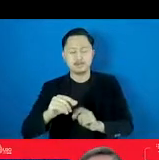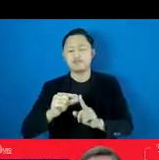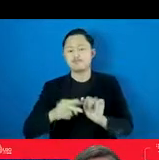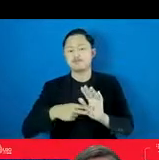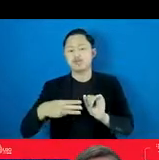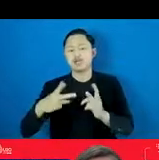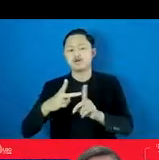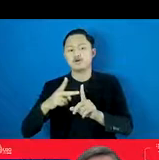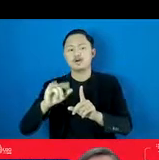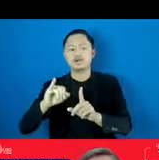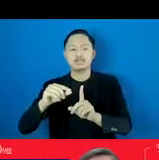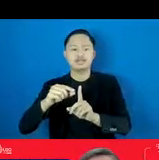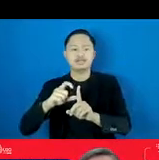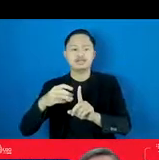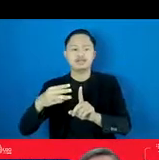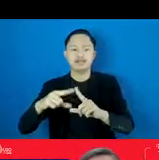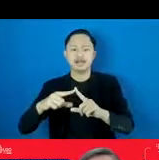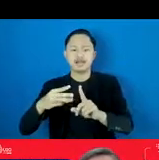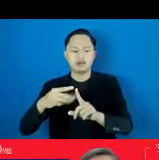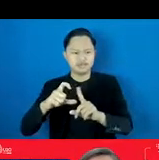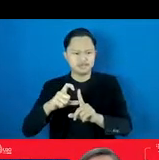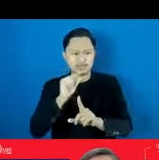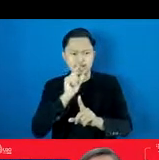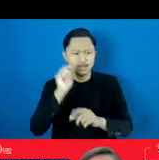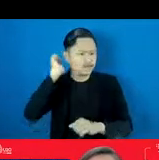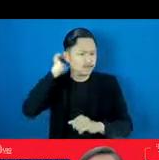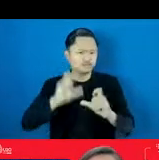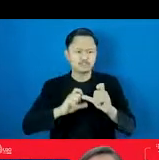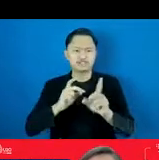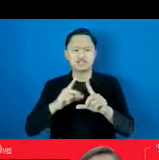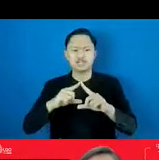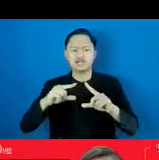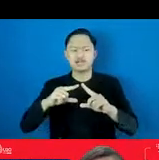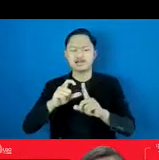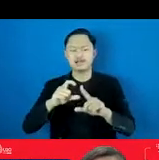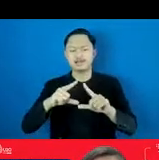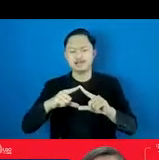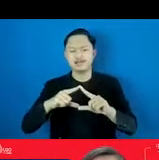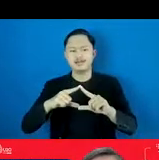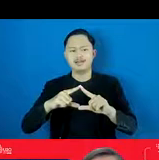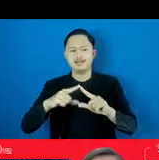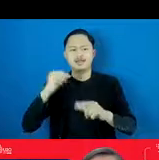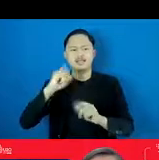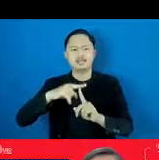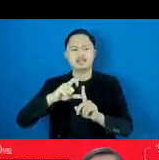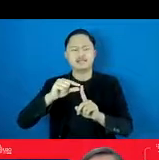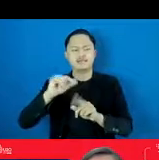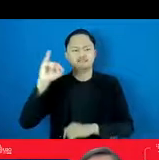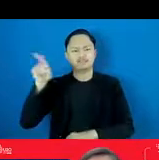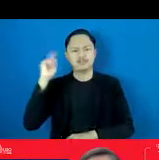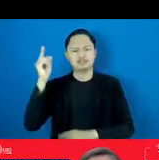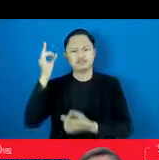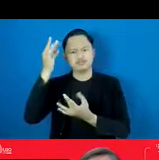also organized by Musharada Golapudi, the ITDP International E-Mobility Expert. So now, ladies and